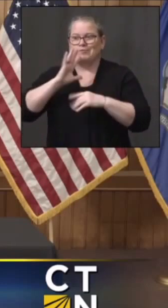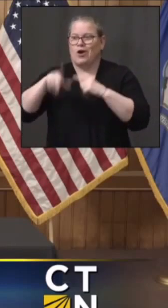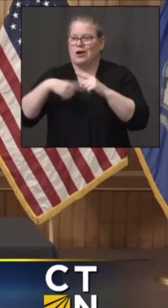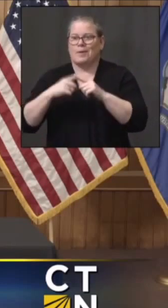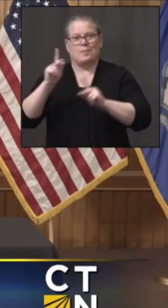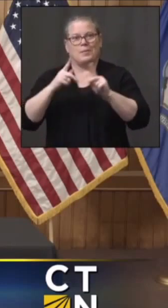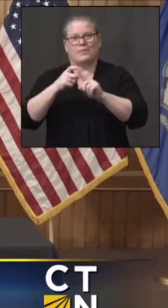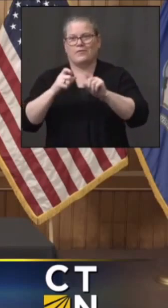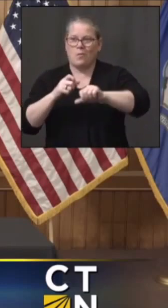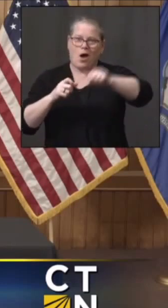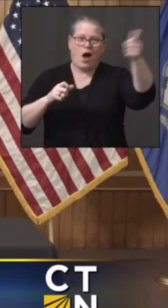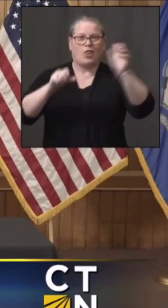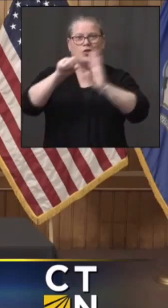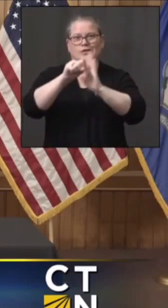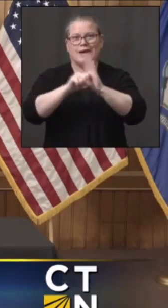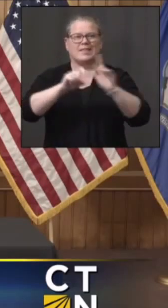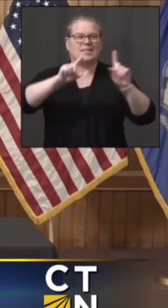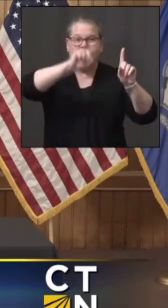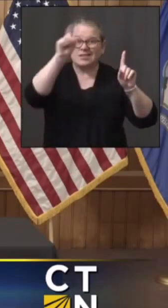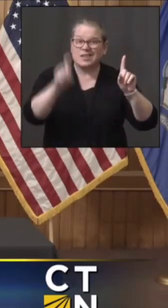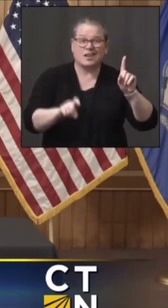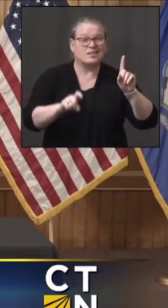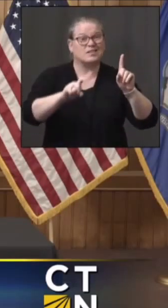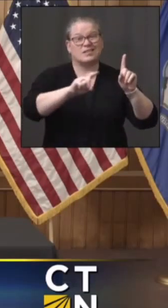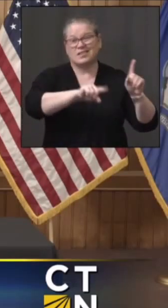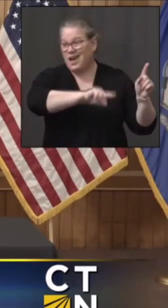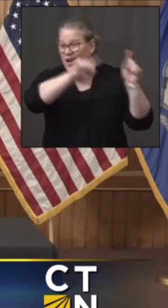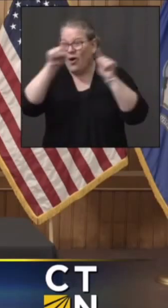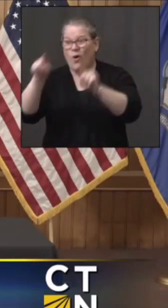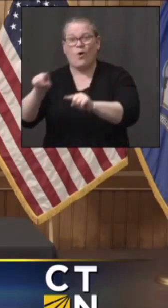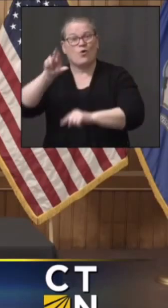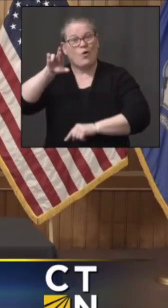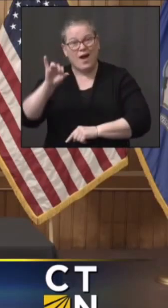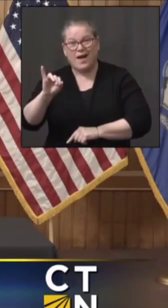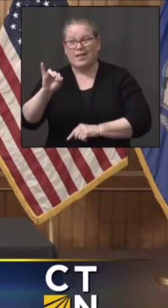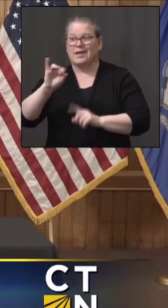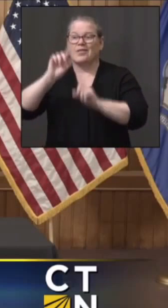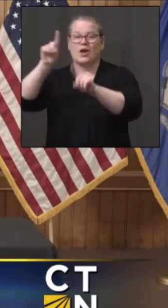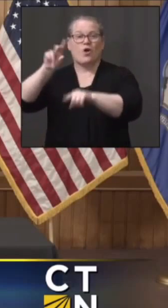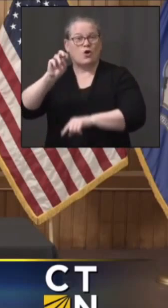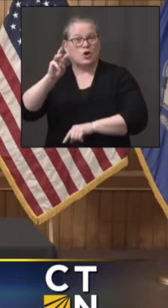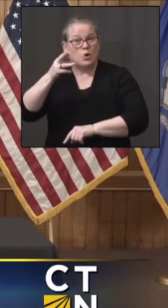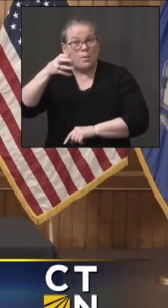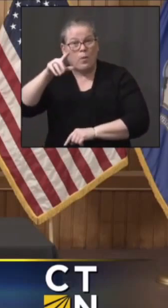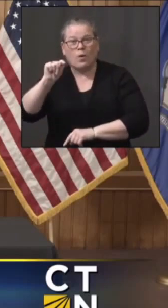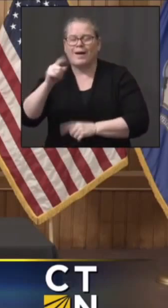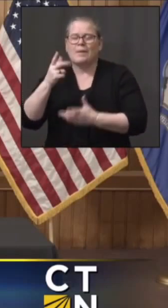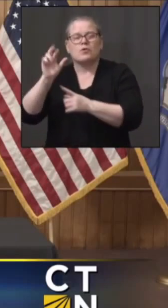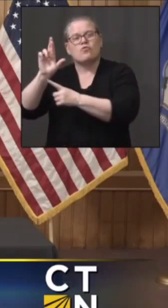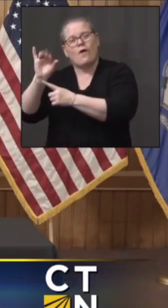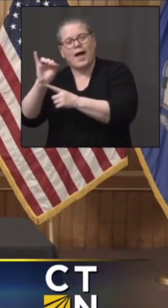There's some slight differences between Rhode Island, Connecticut, but I can't put my finger on it.